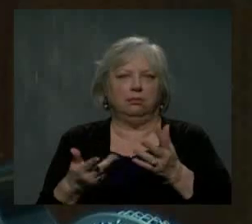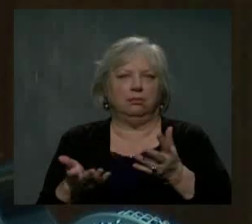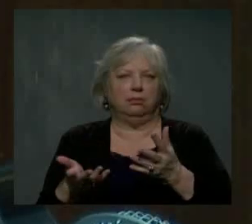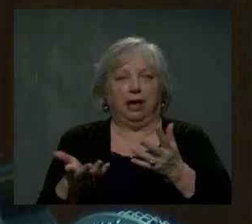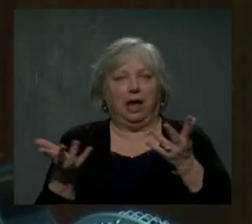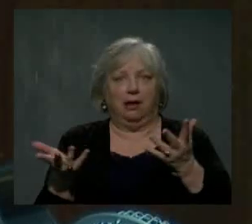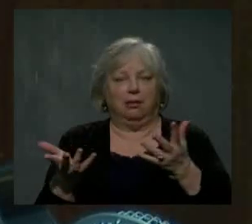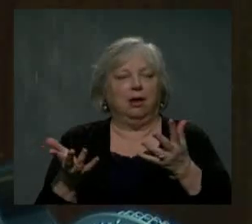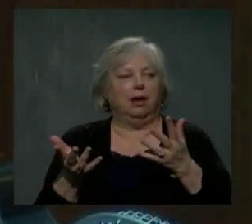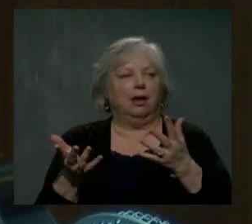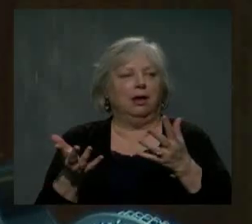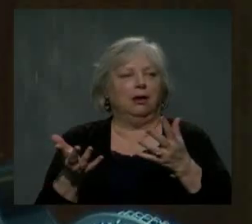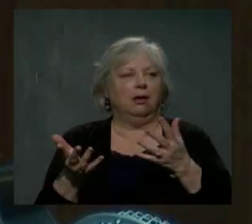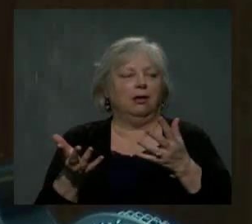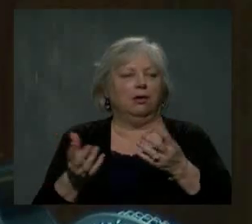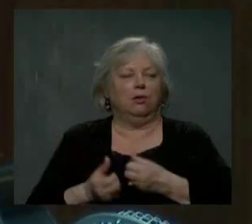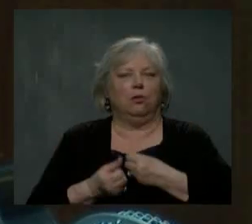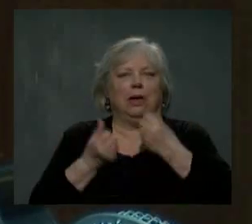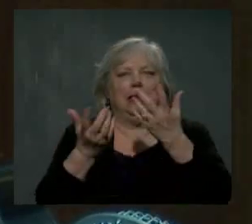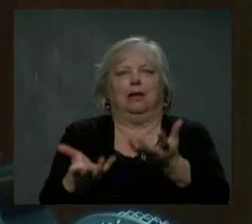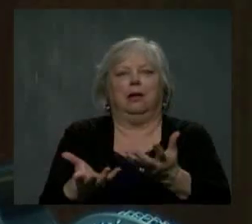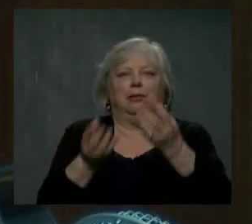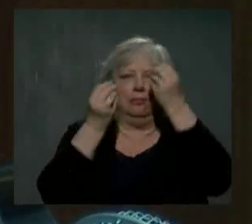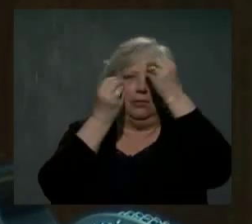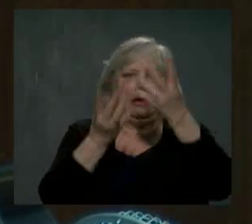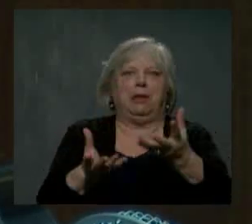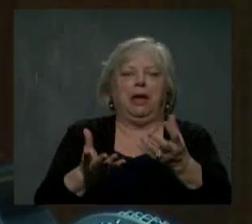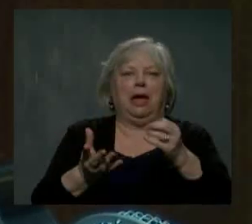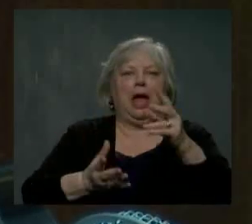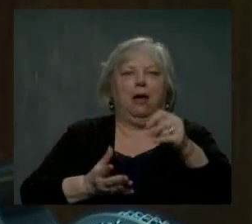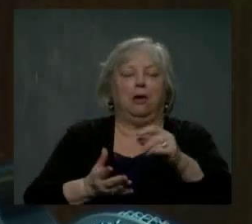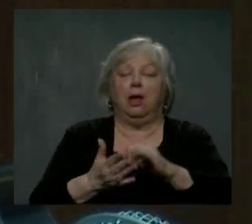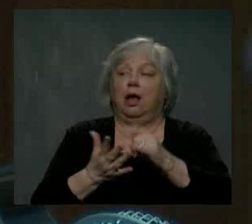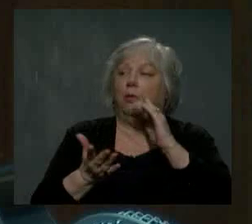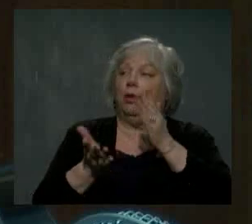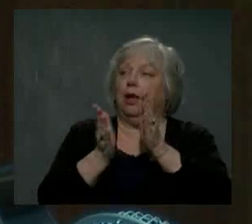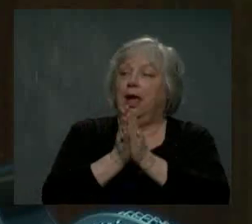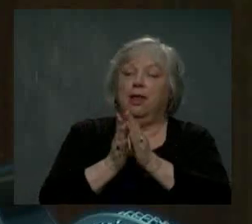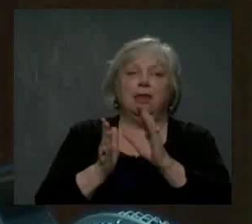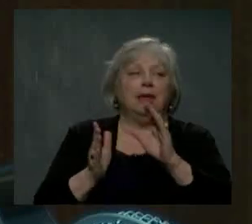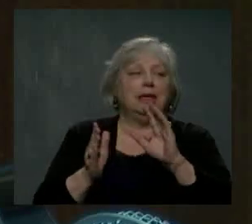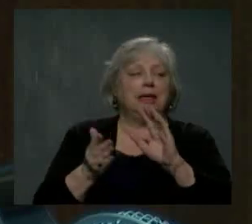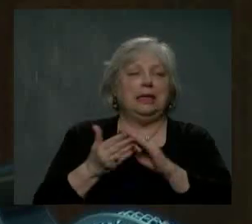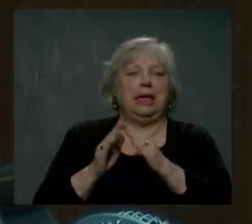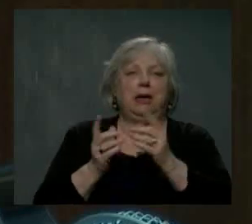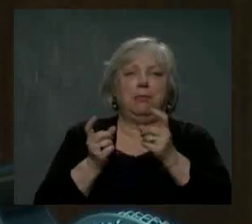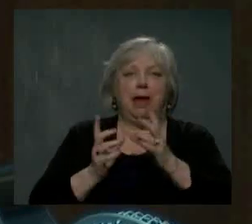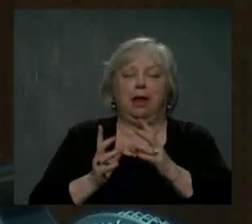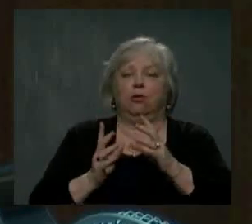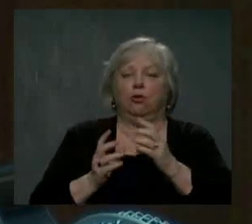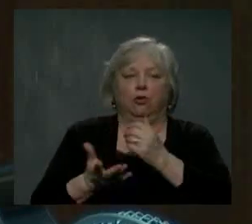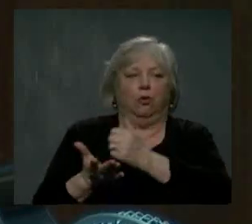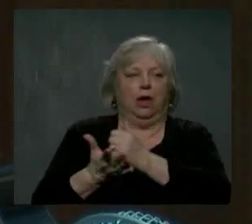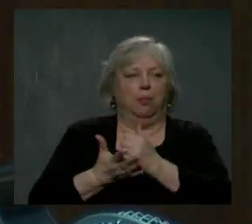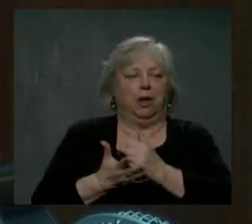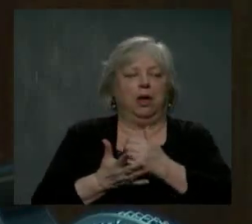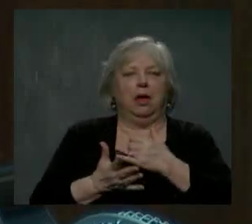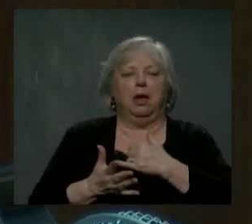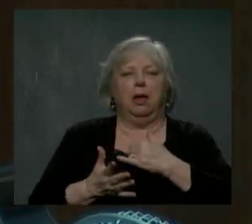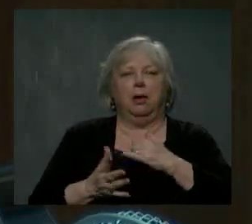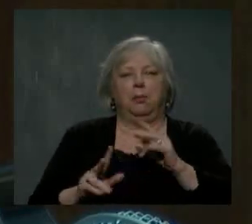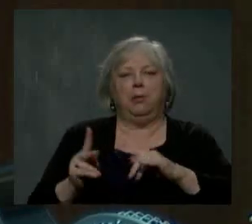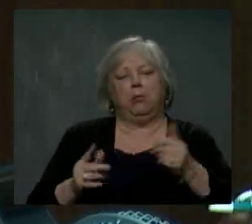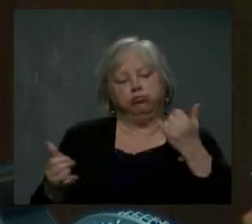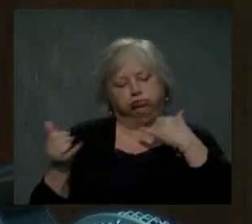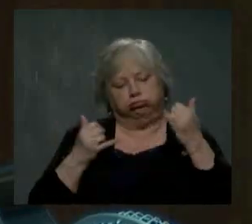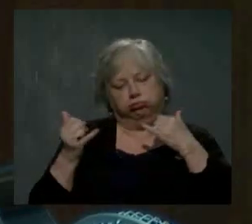just to get something out that needs to be out, and I'm going to ask the city manager to assist me with this. My phone has been blowing up. I can't